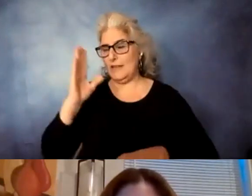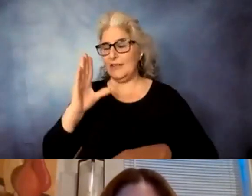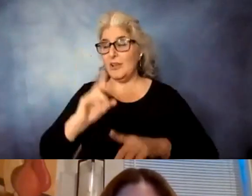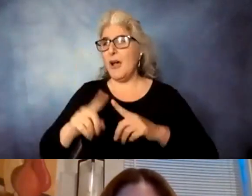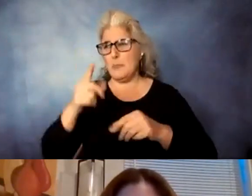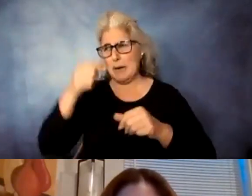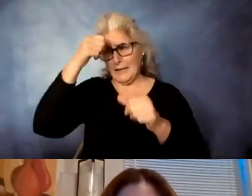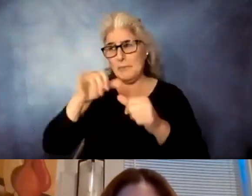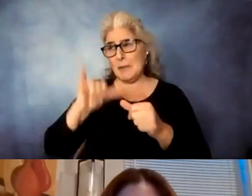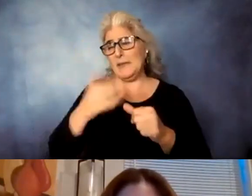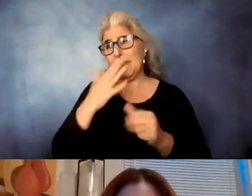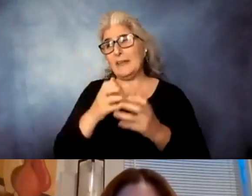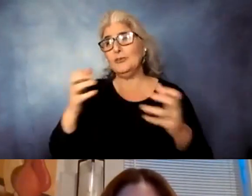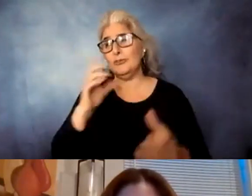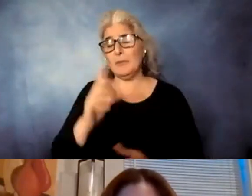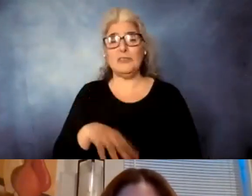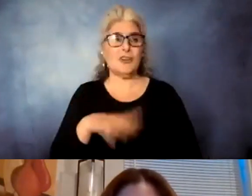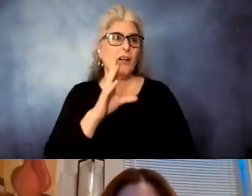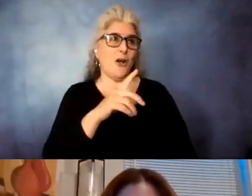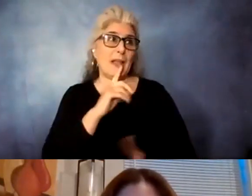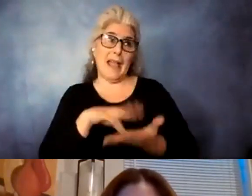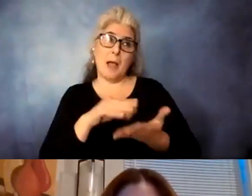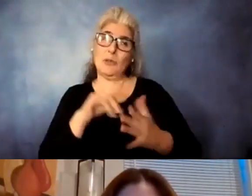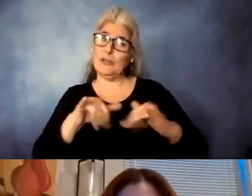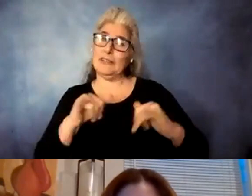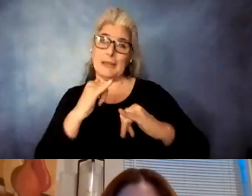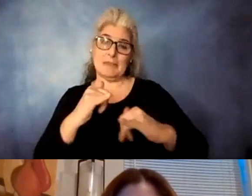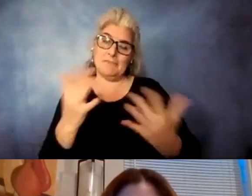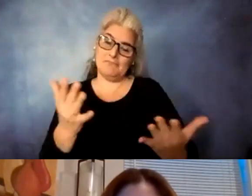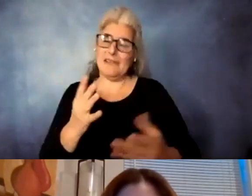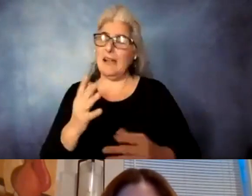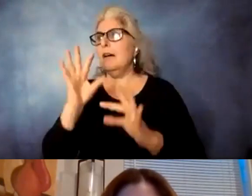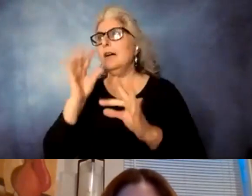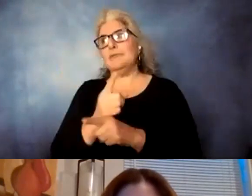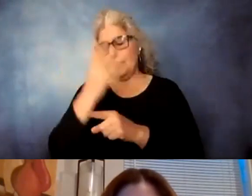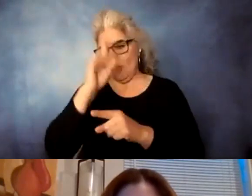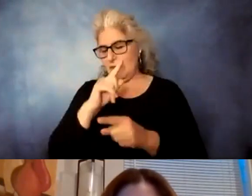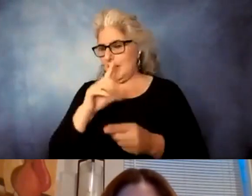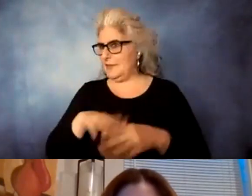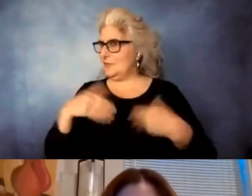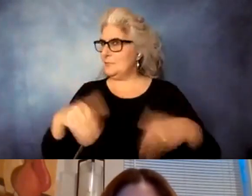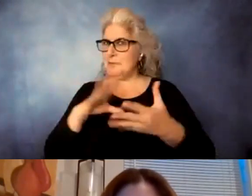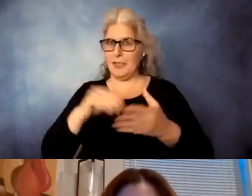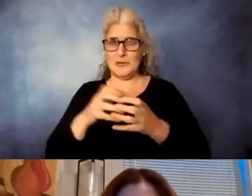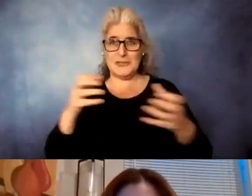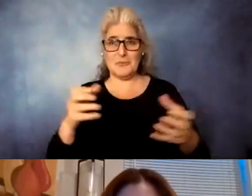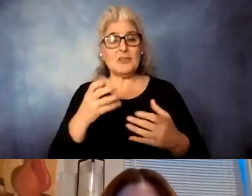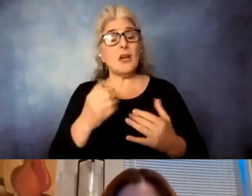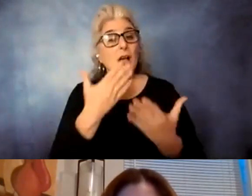Thank you. Okay, I'm learning too. Yep, exactly. This has been a huge learning process for me. I want to